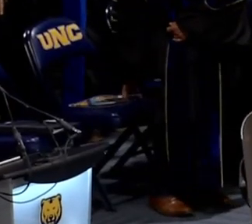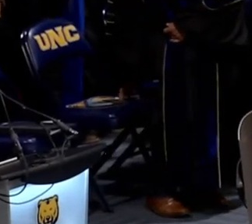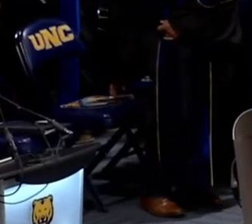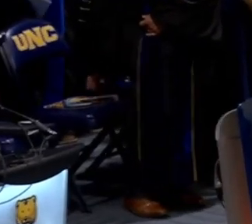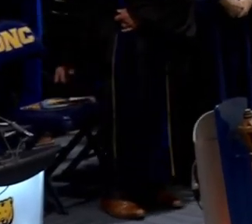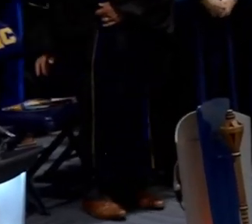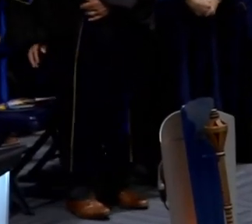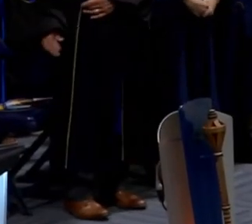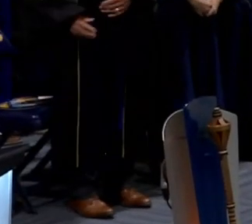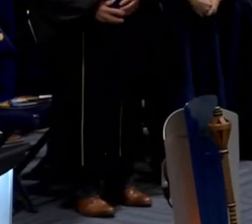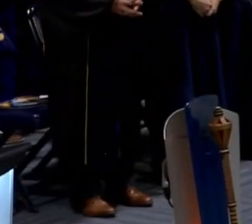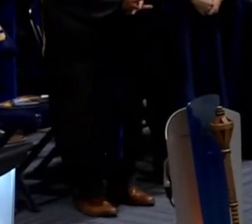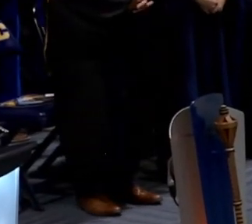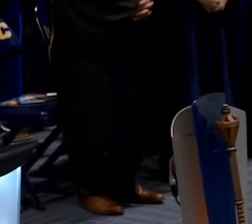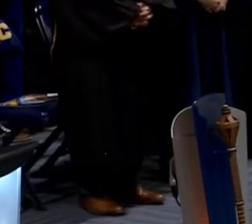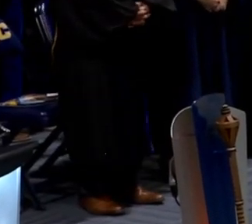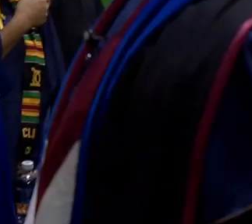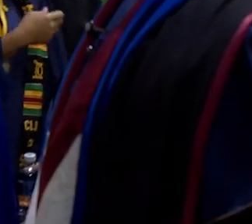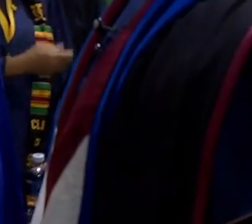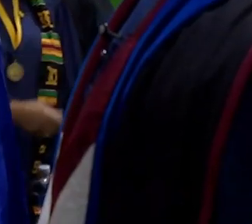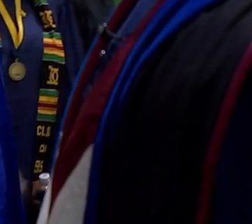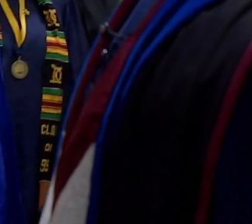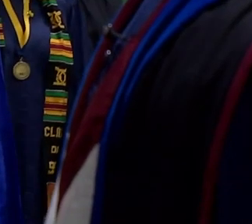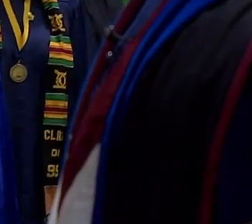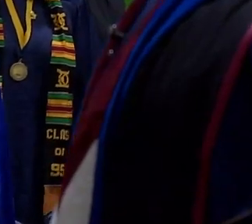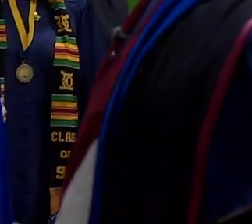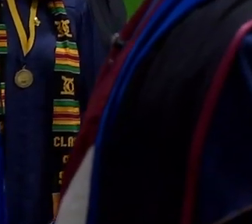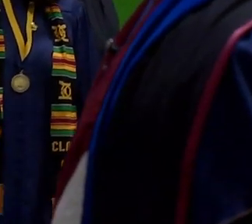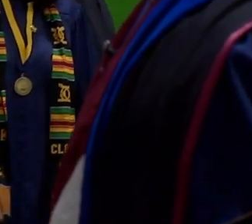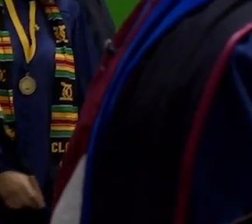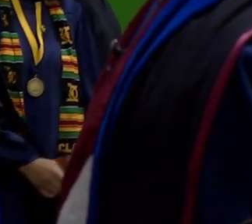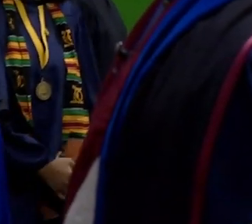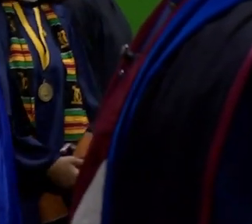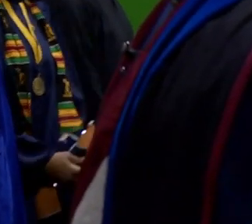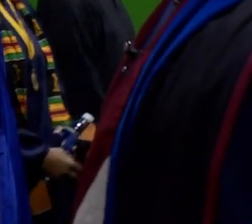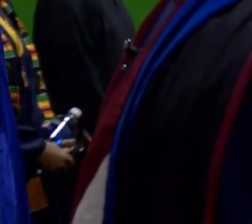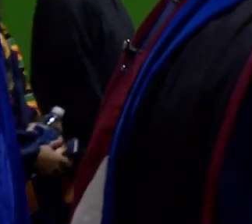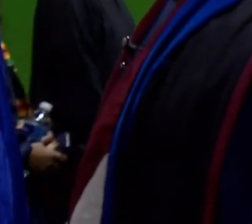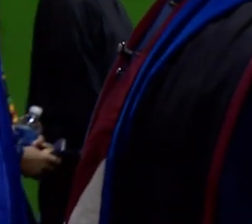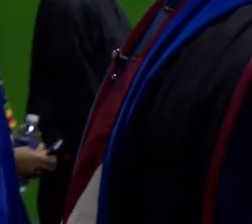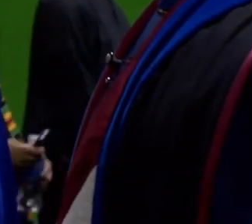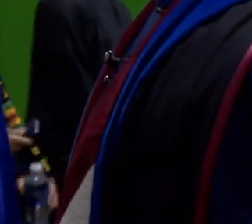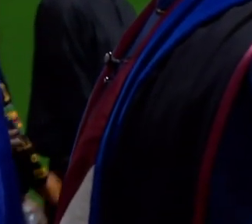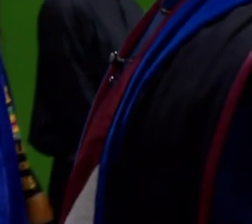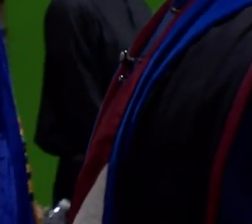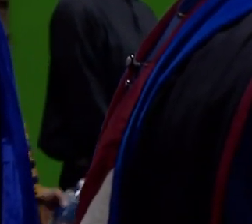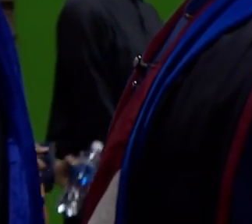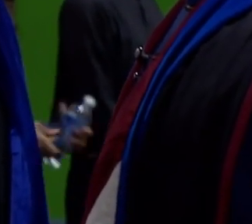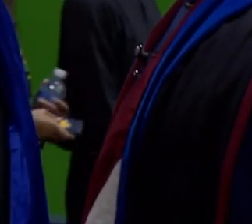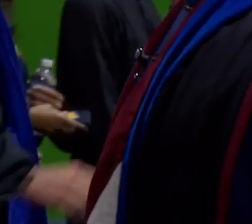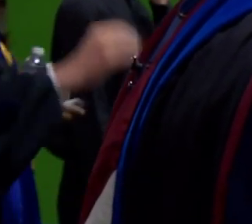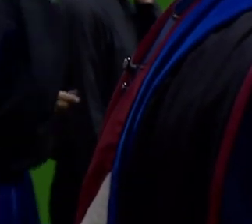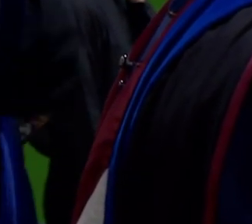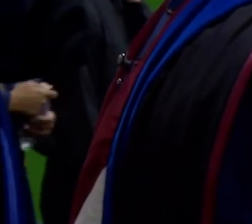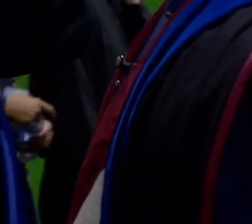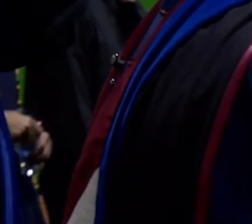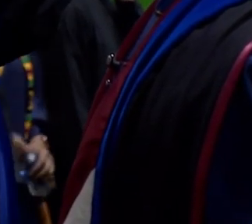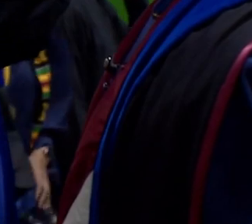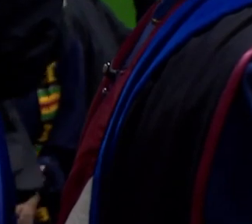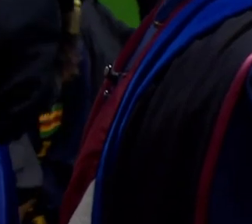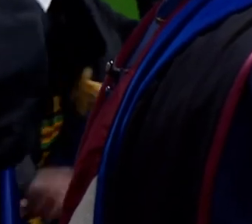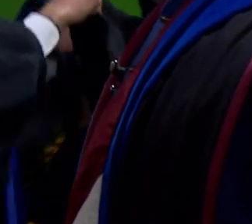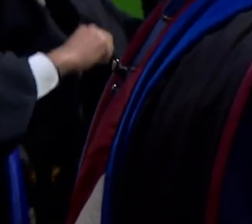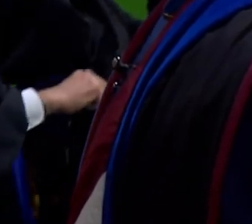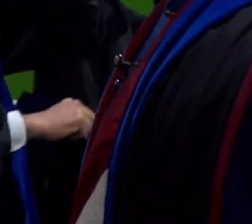afternoon, ladies and gentlemen. Would the audience please stand as the UNC Police Department Honor Guard approaches the